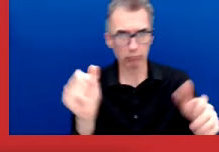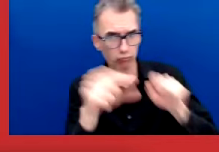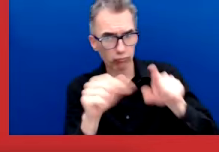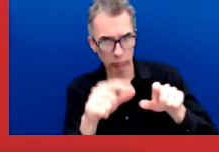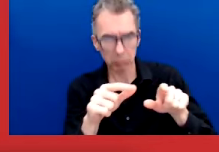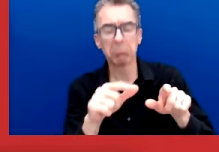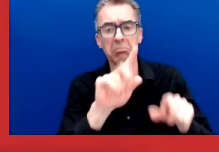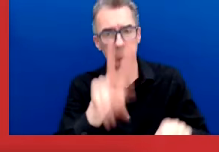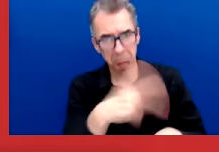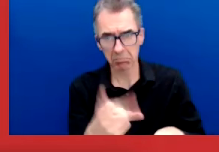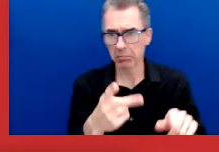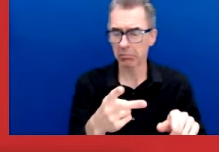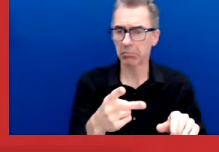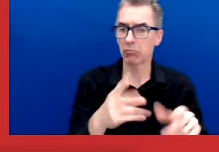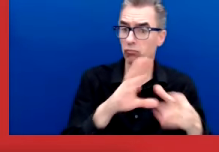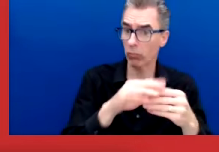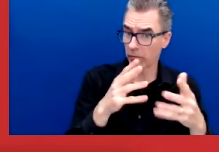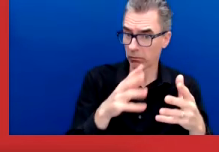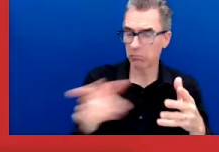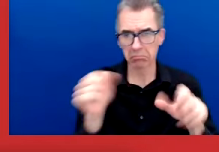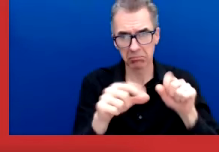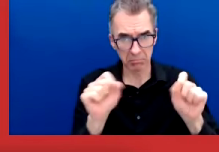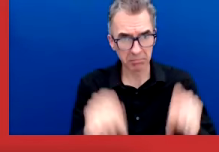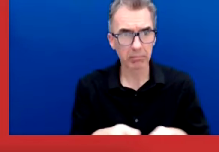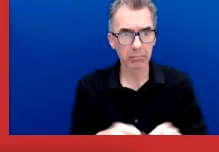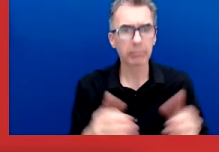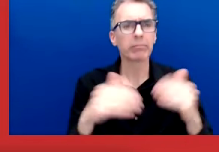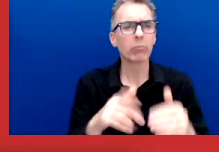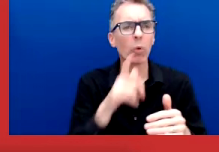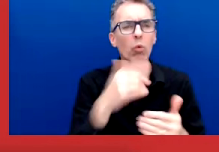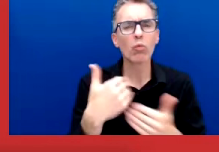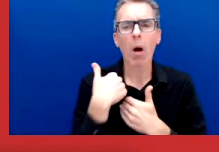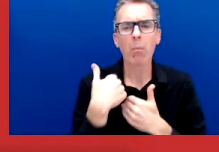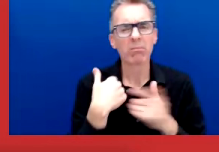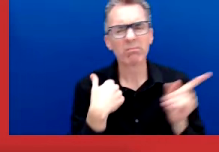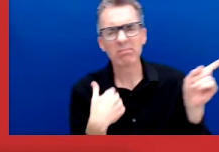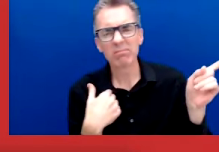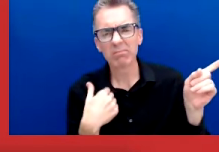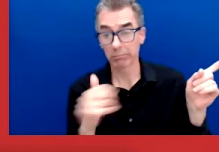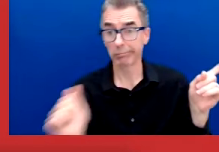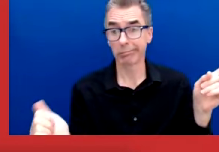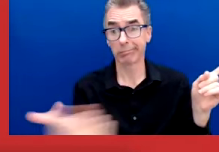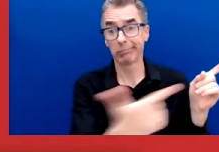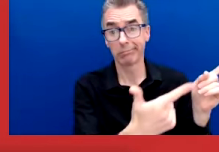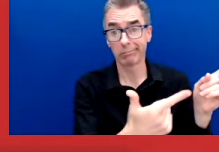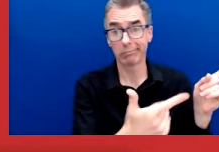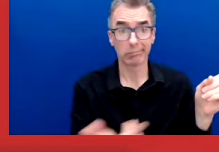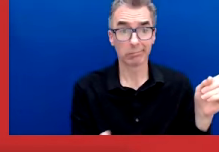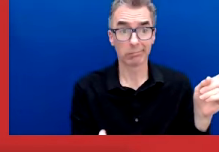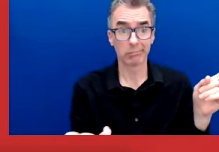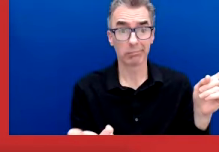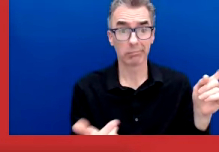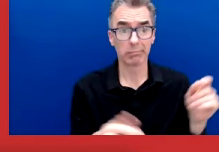Responsible employees. So who is a responsible employee? Well, that is everybody. It is written within our BPs